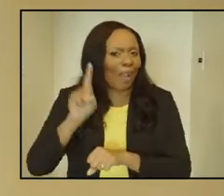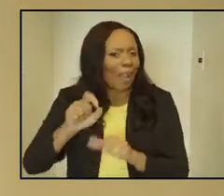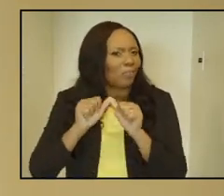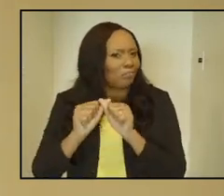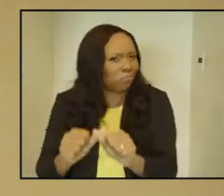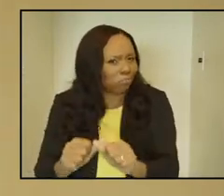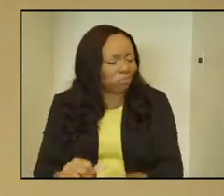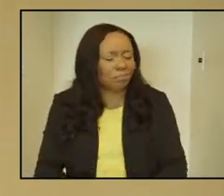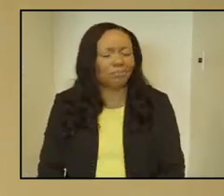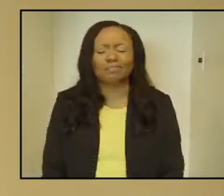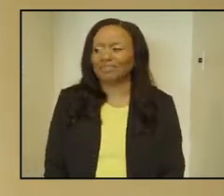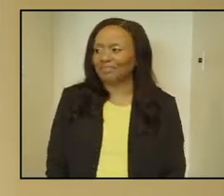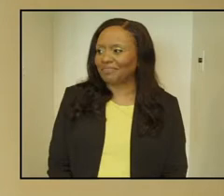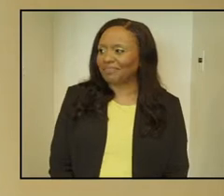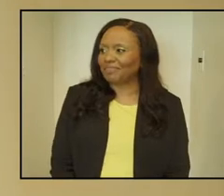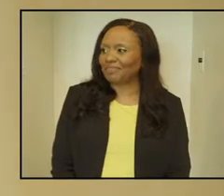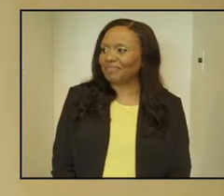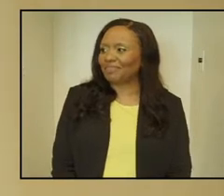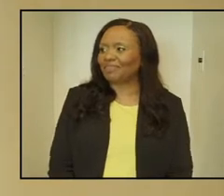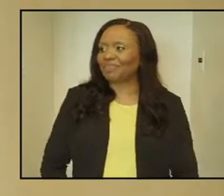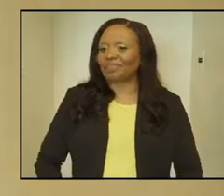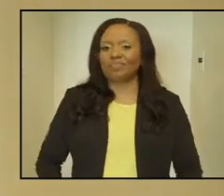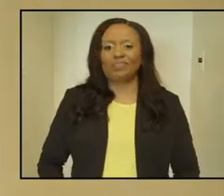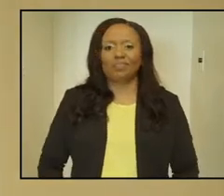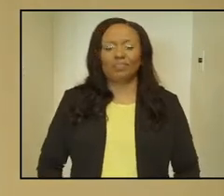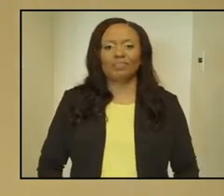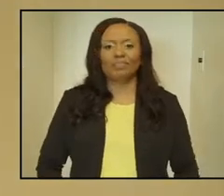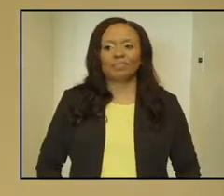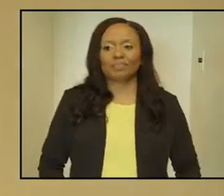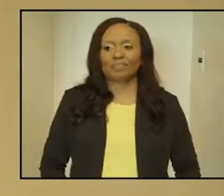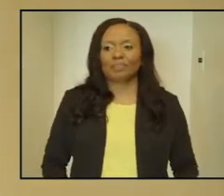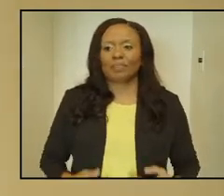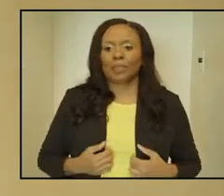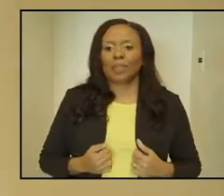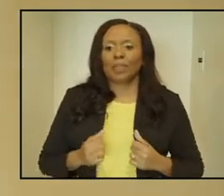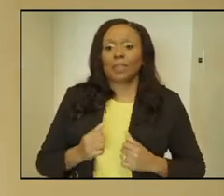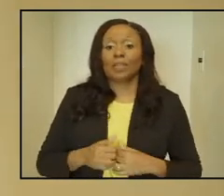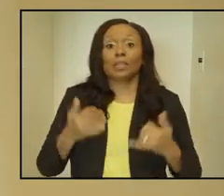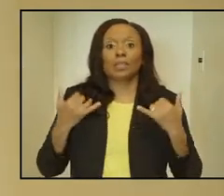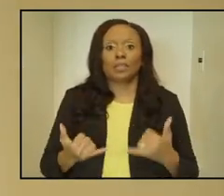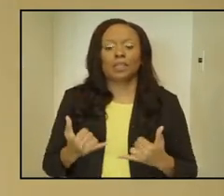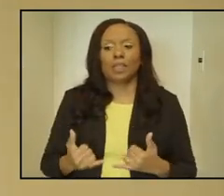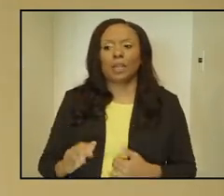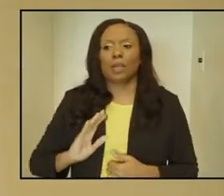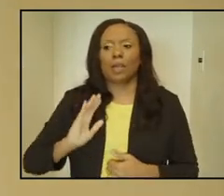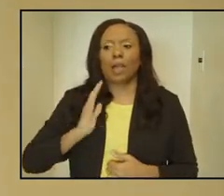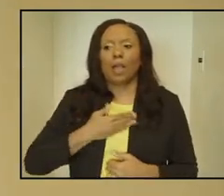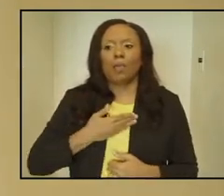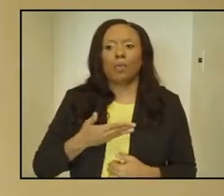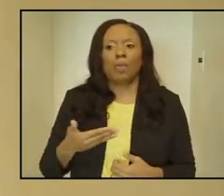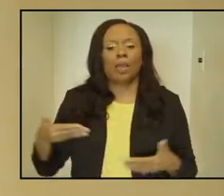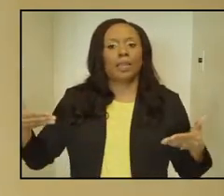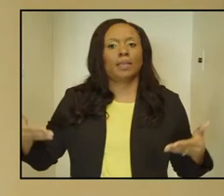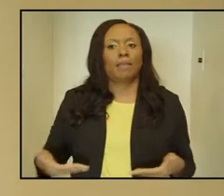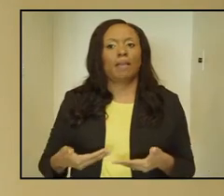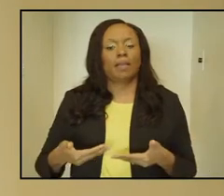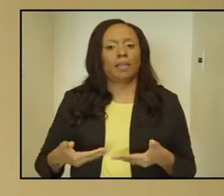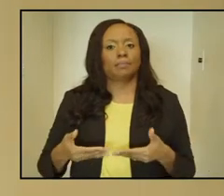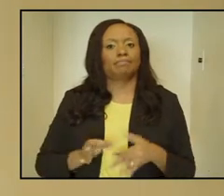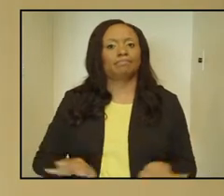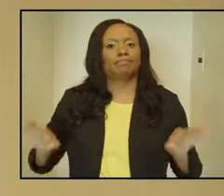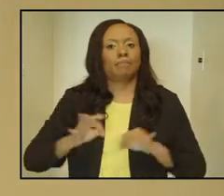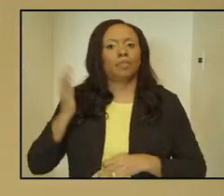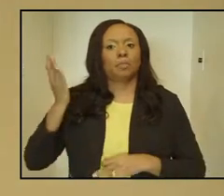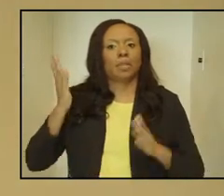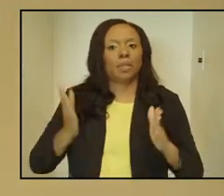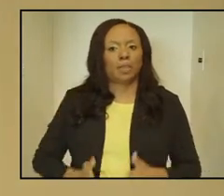go. But at this time, now we invite our featured speaker, the Honorable